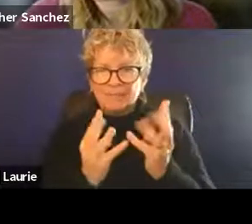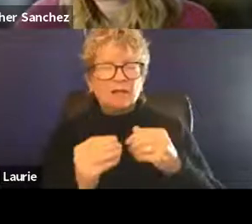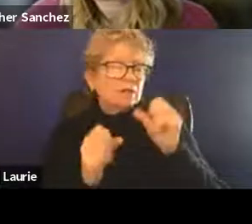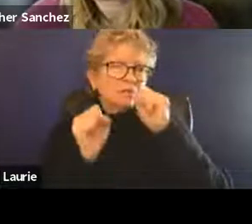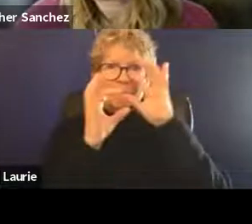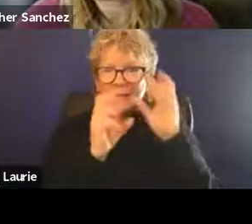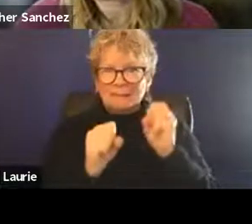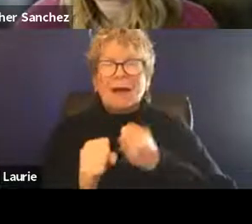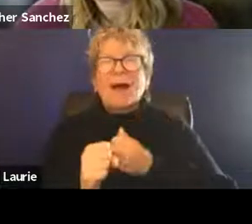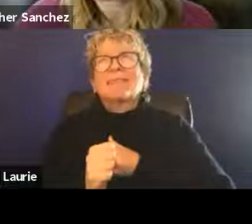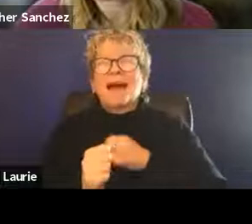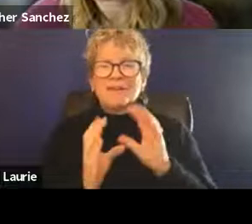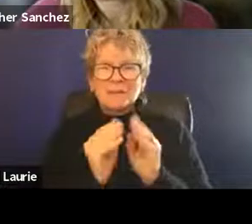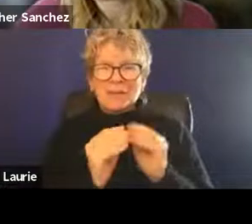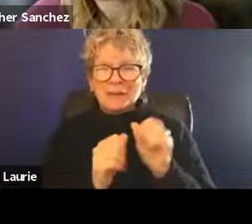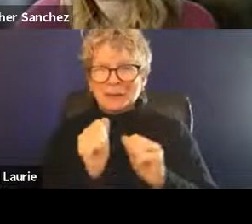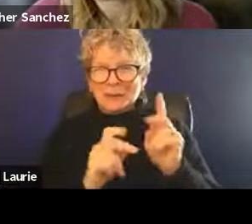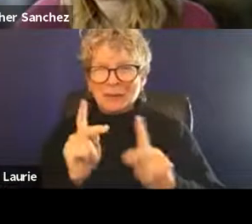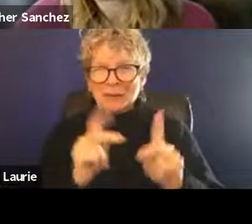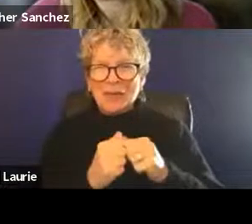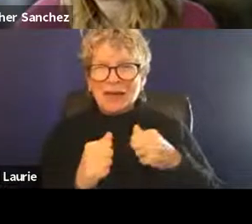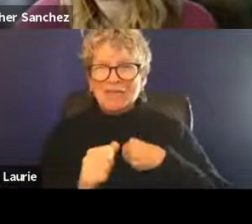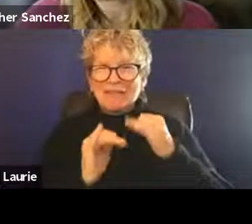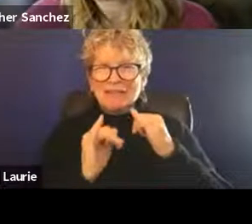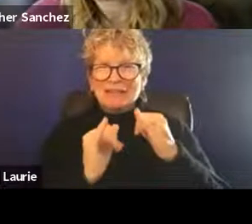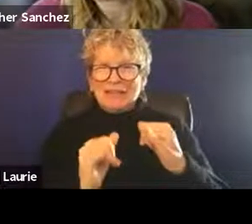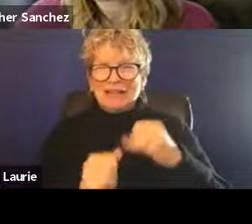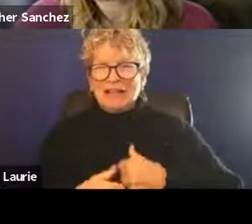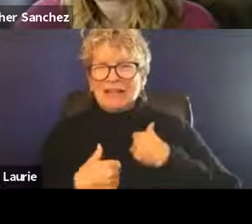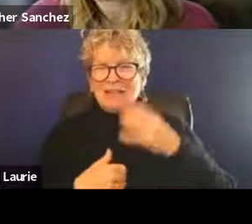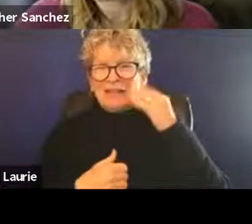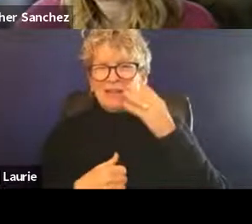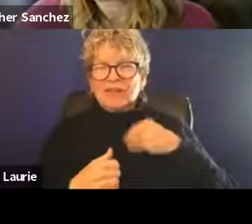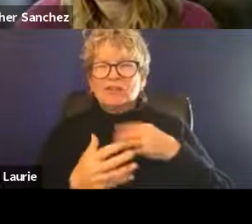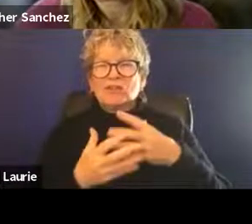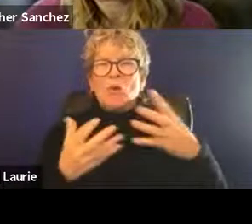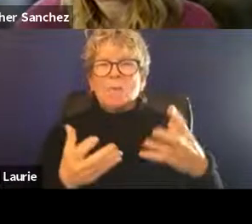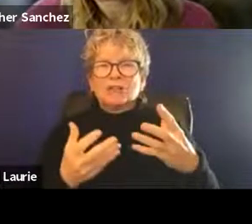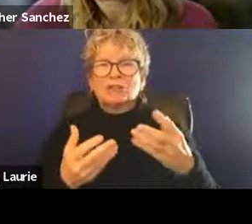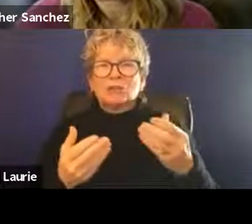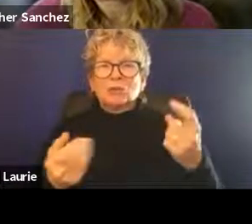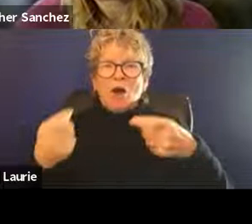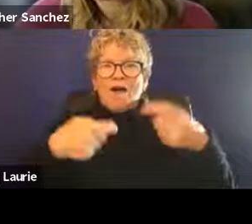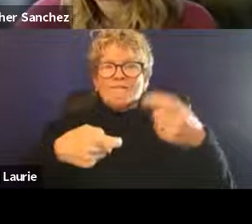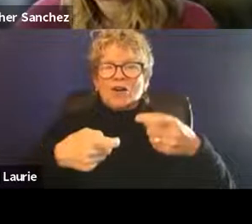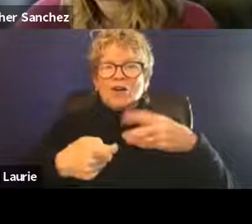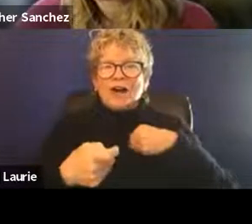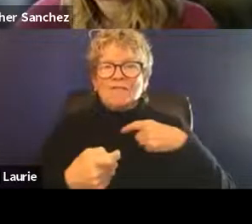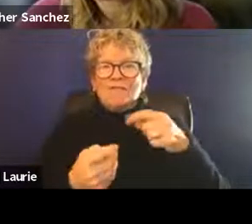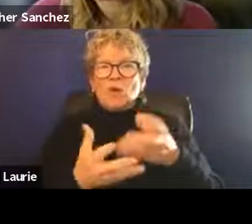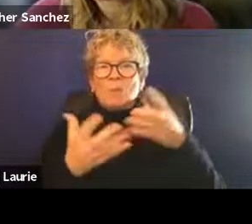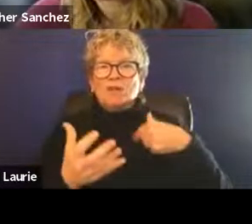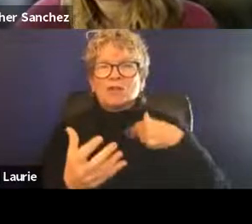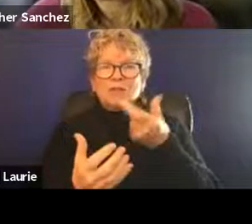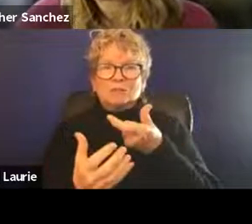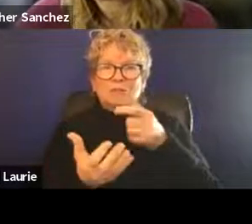love meeting with people with lived experience who have so much to offer and so much to have for us to learn from. One of the most